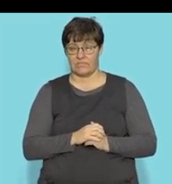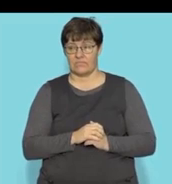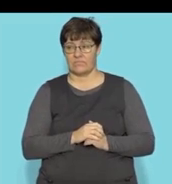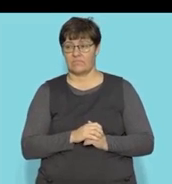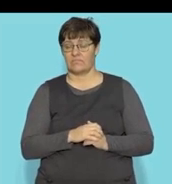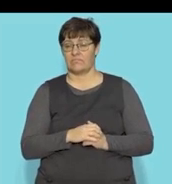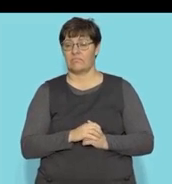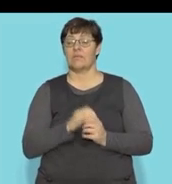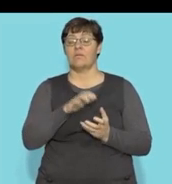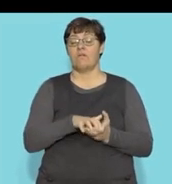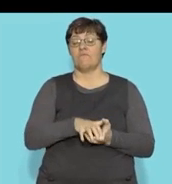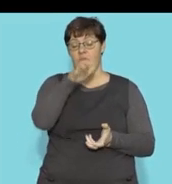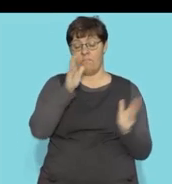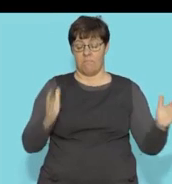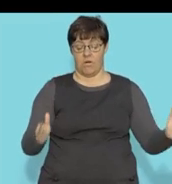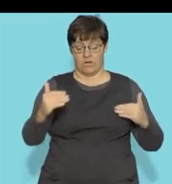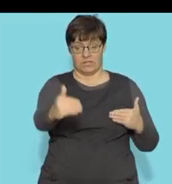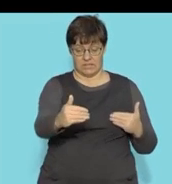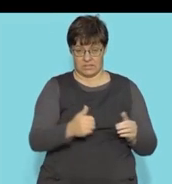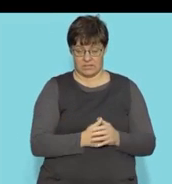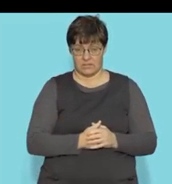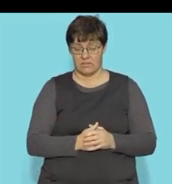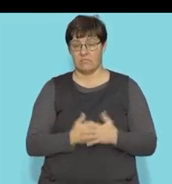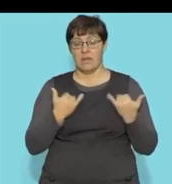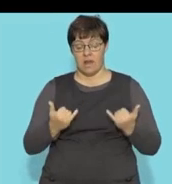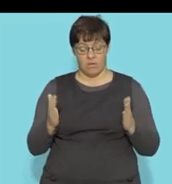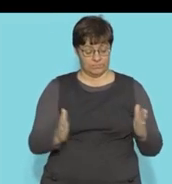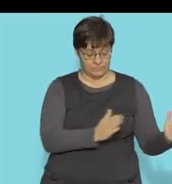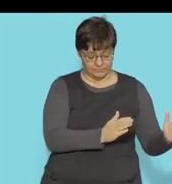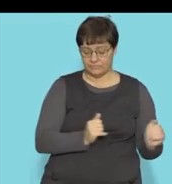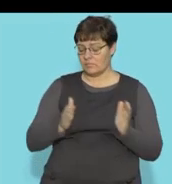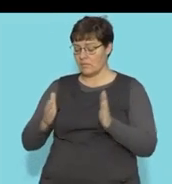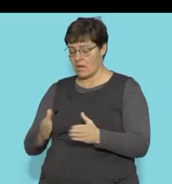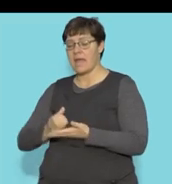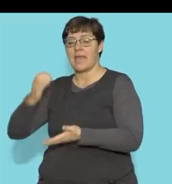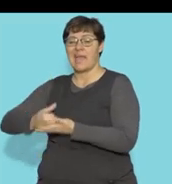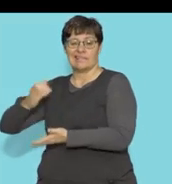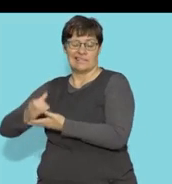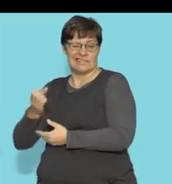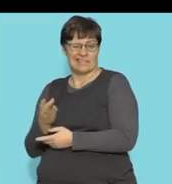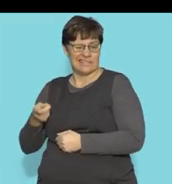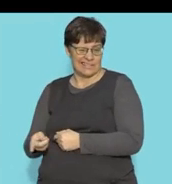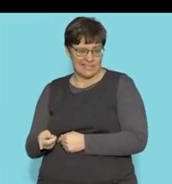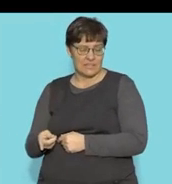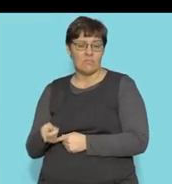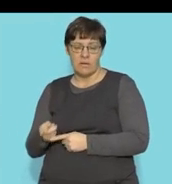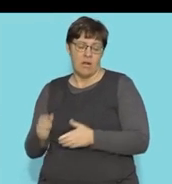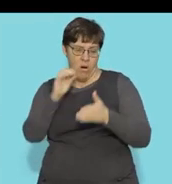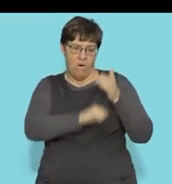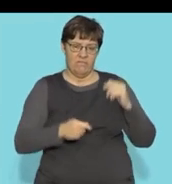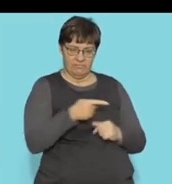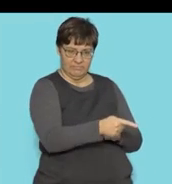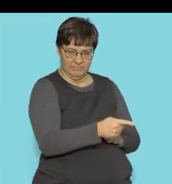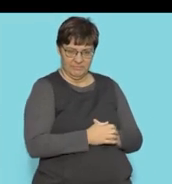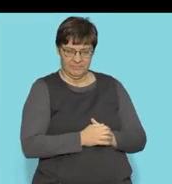51,150 centimeters cubed is the volume of my box. But now I need to actually know what the volume of my cans are, so I can